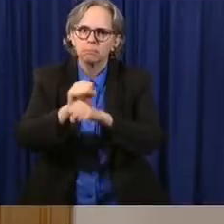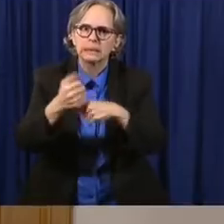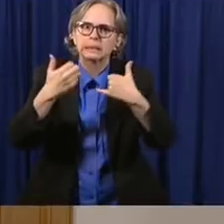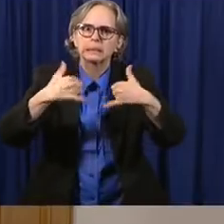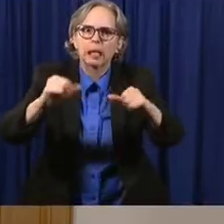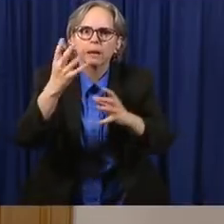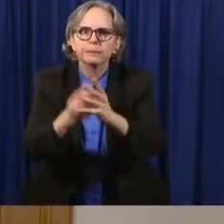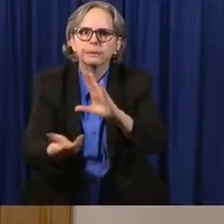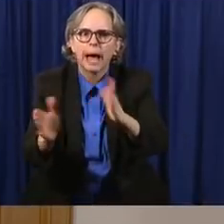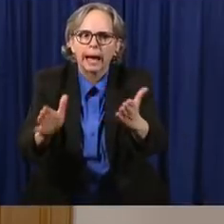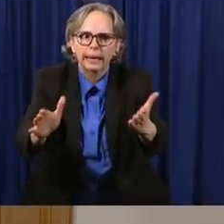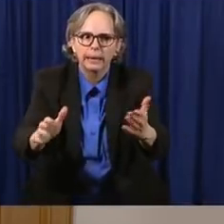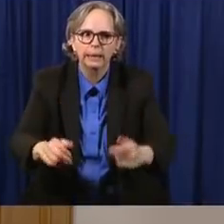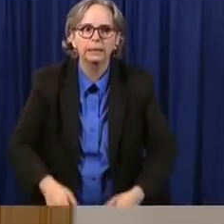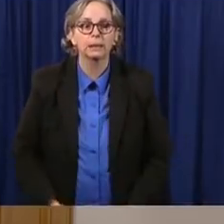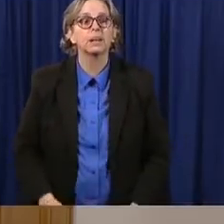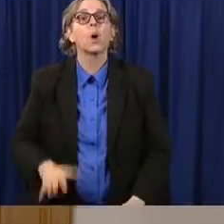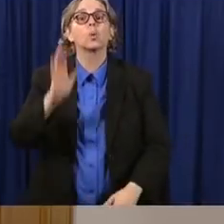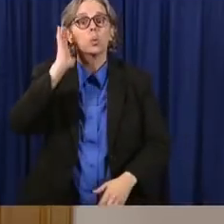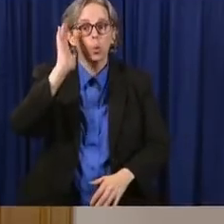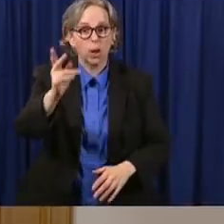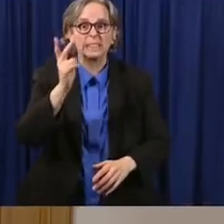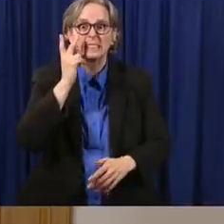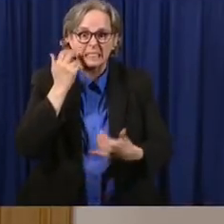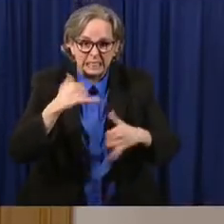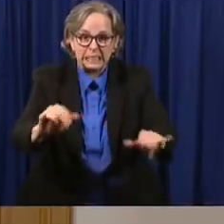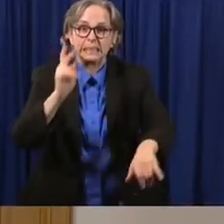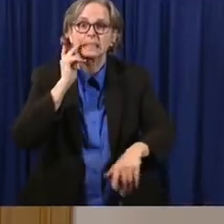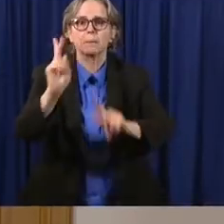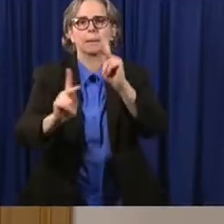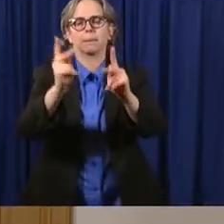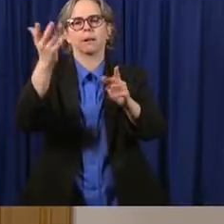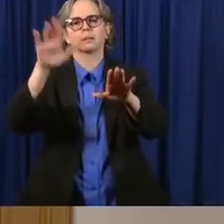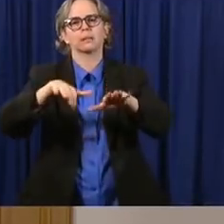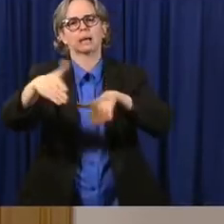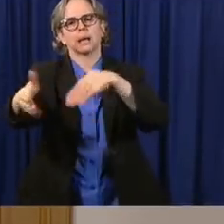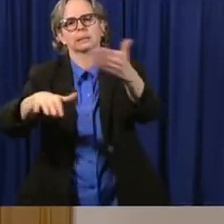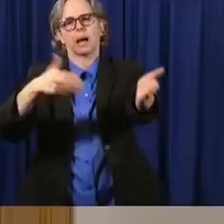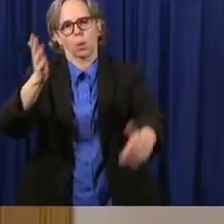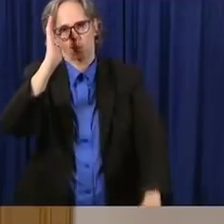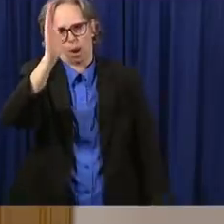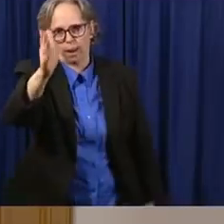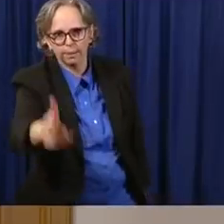unfortunately continue for a while. Thank you. Thanks, Andy.